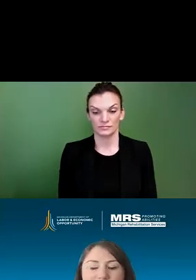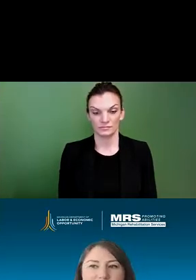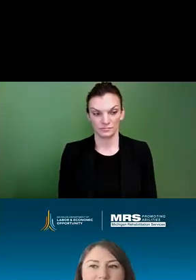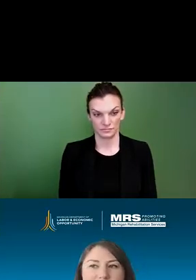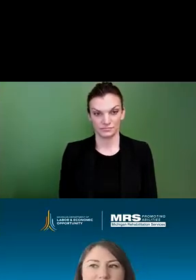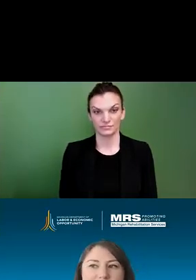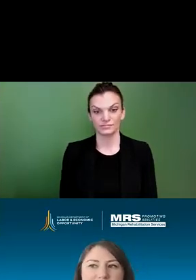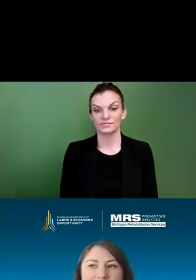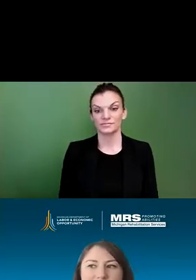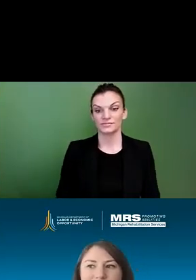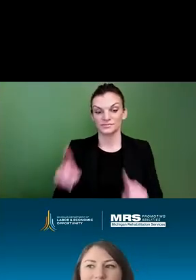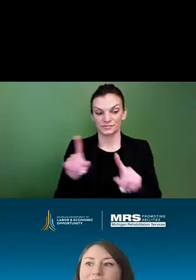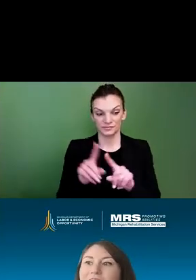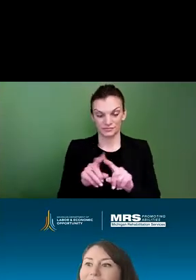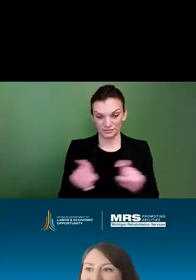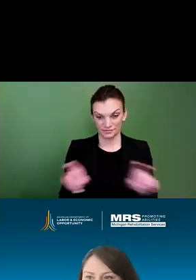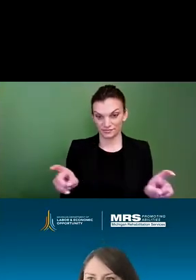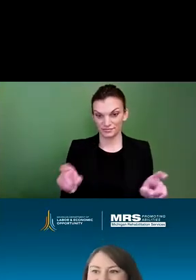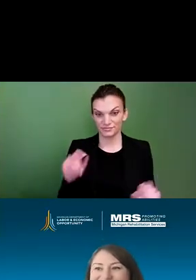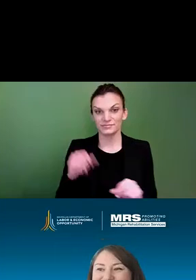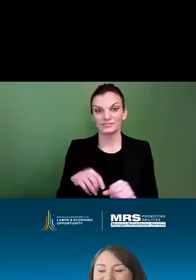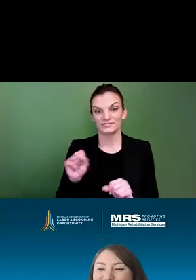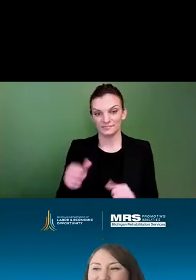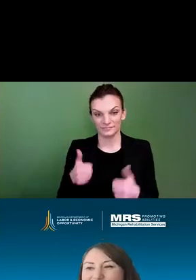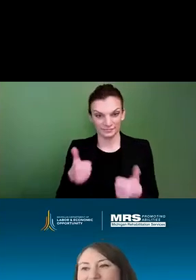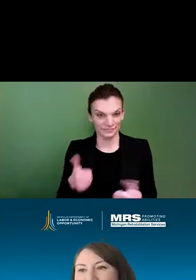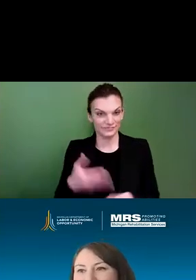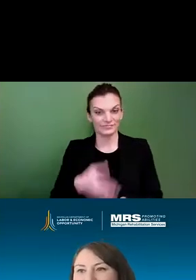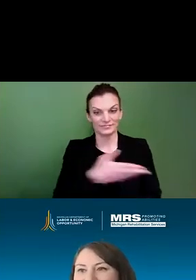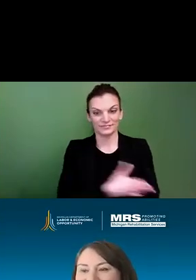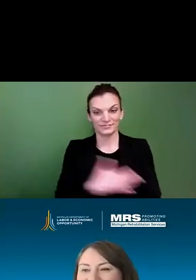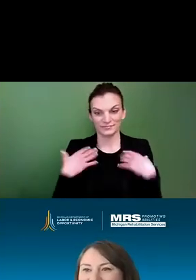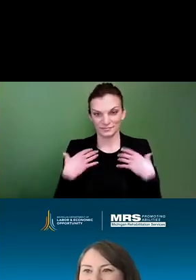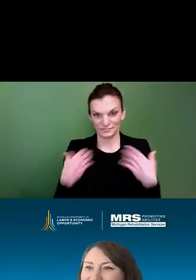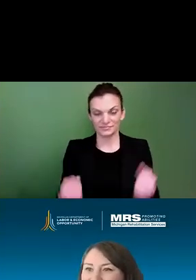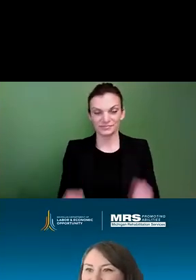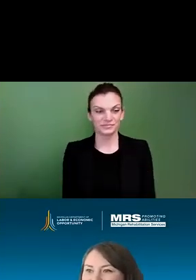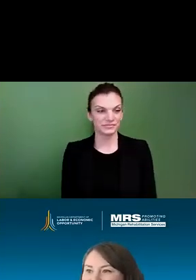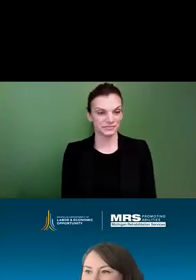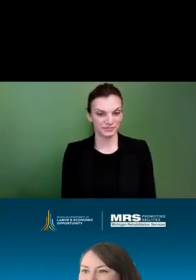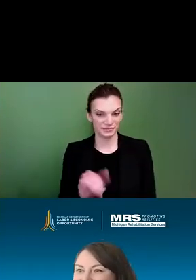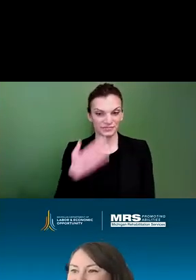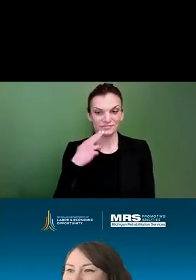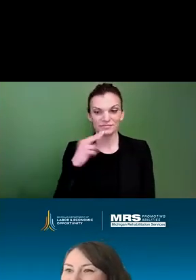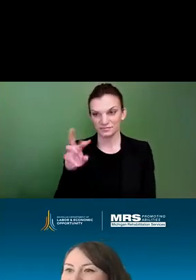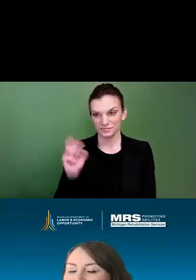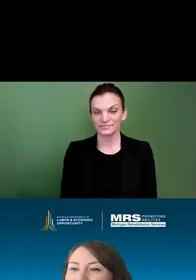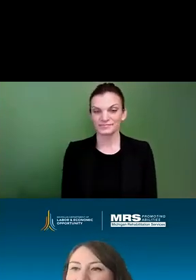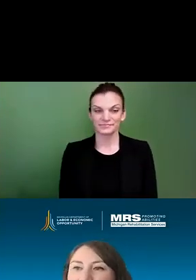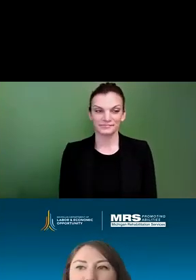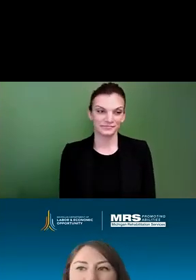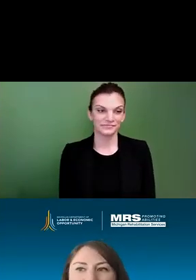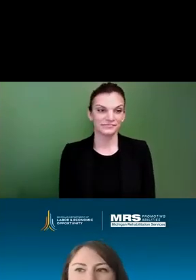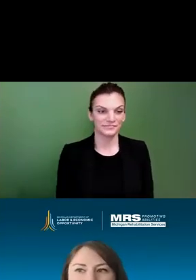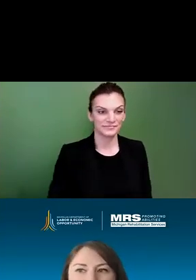Okay, survey says, yes, improved health. That's good news. All